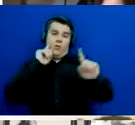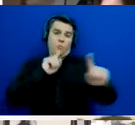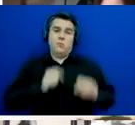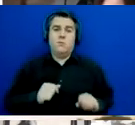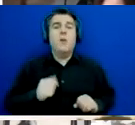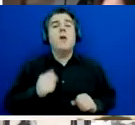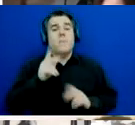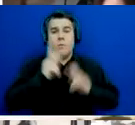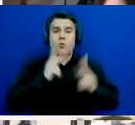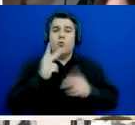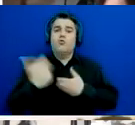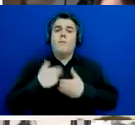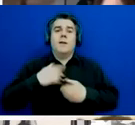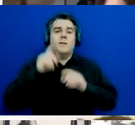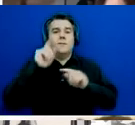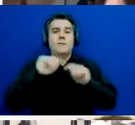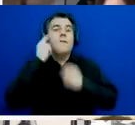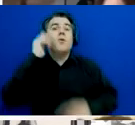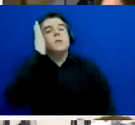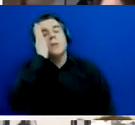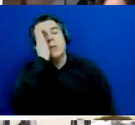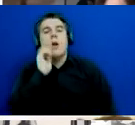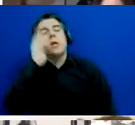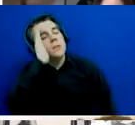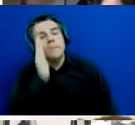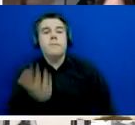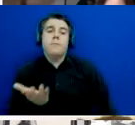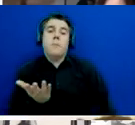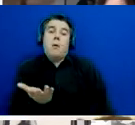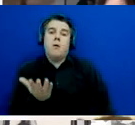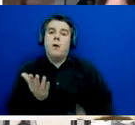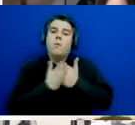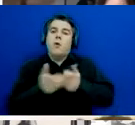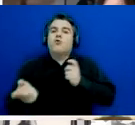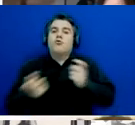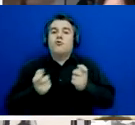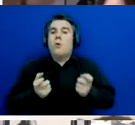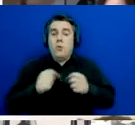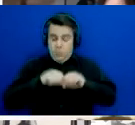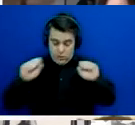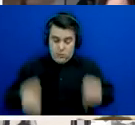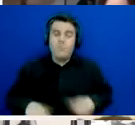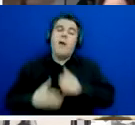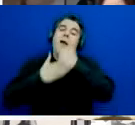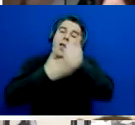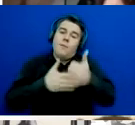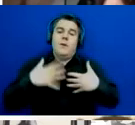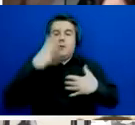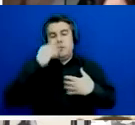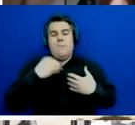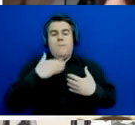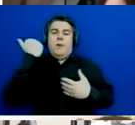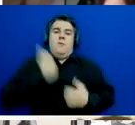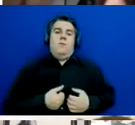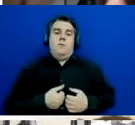my team for sleep because they weren't sleeping, and regulating everything in your system helps you sleep better, which helps you